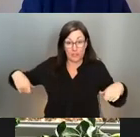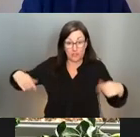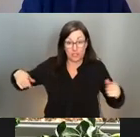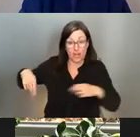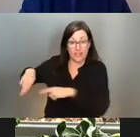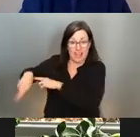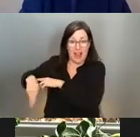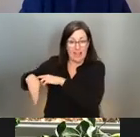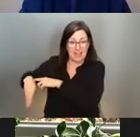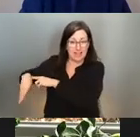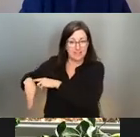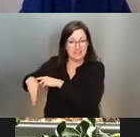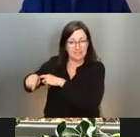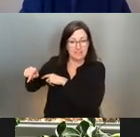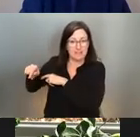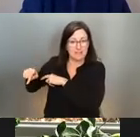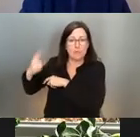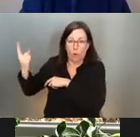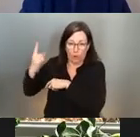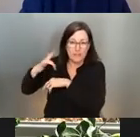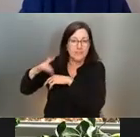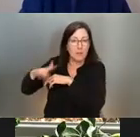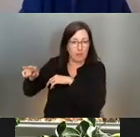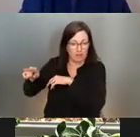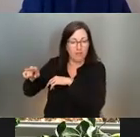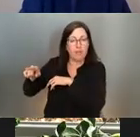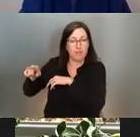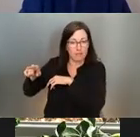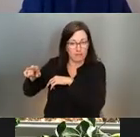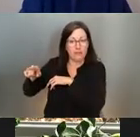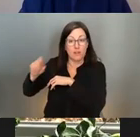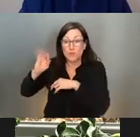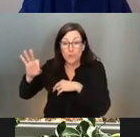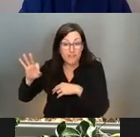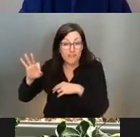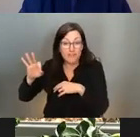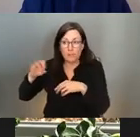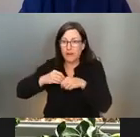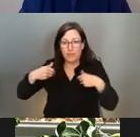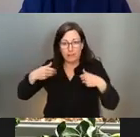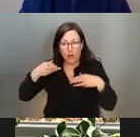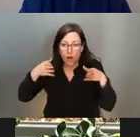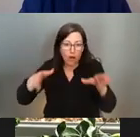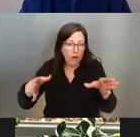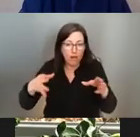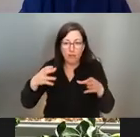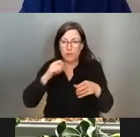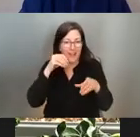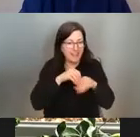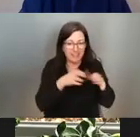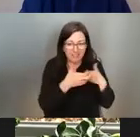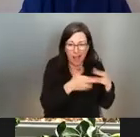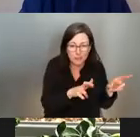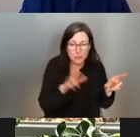hanging on the wheelchair. So it's always available. If we're in the hall and moving around and something comes up and it's a